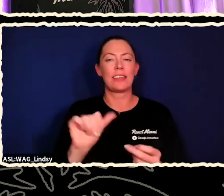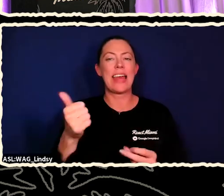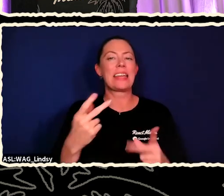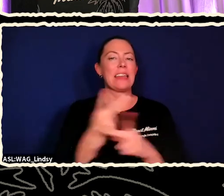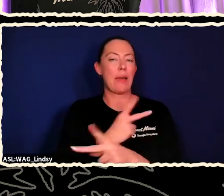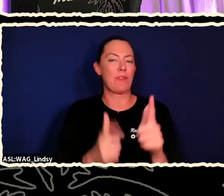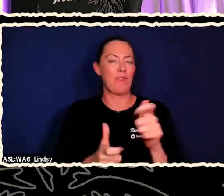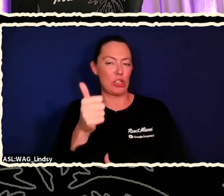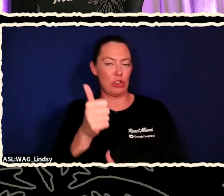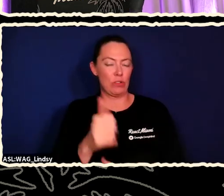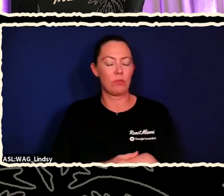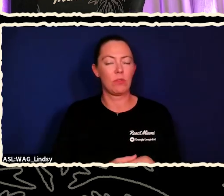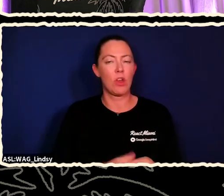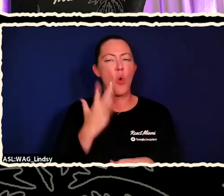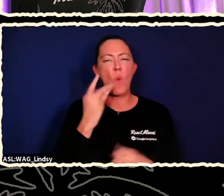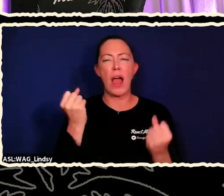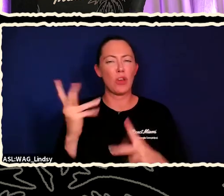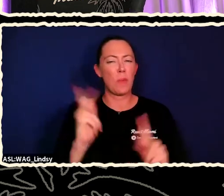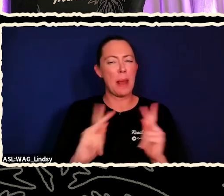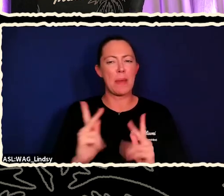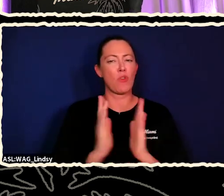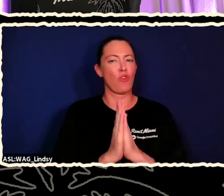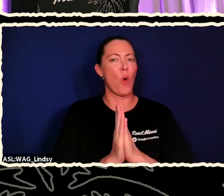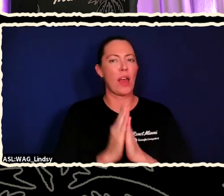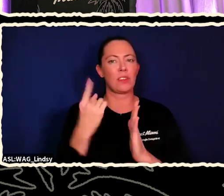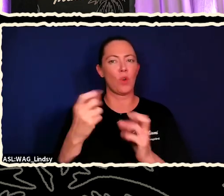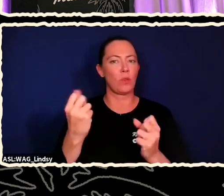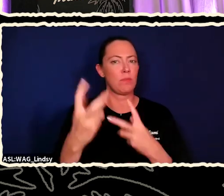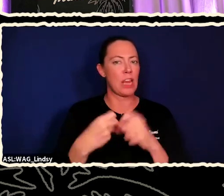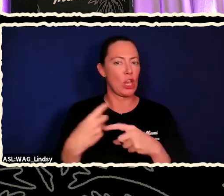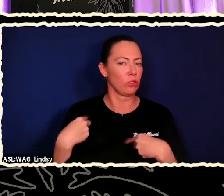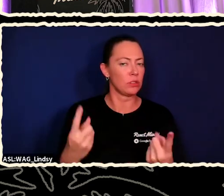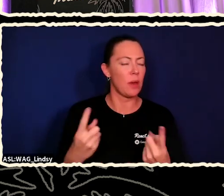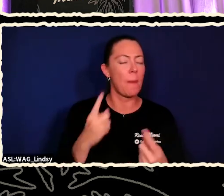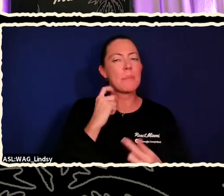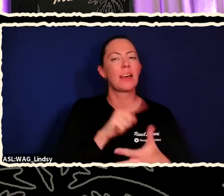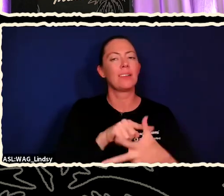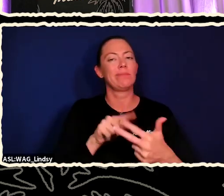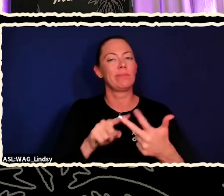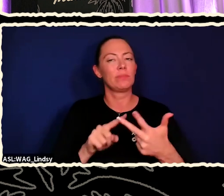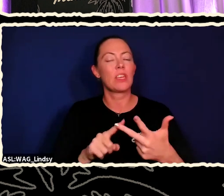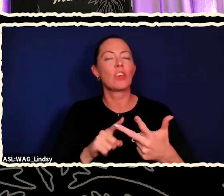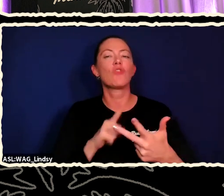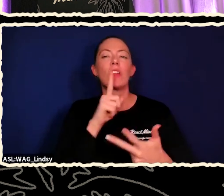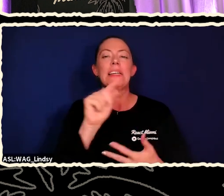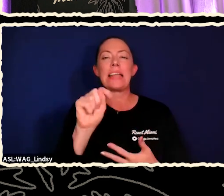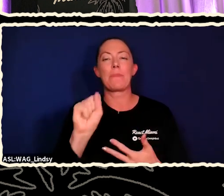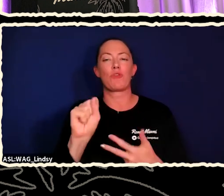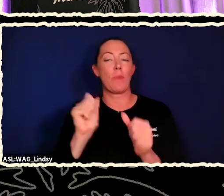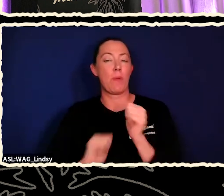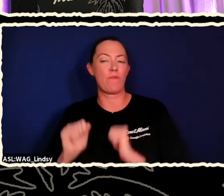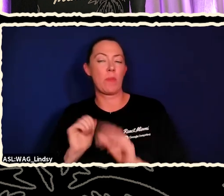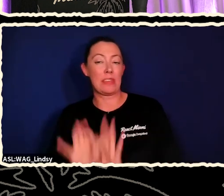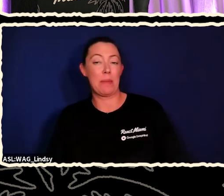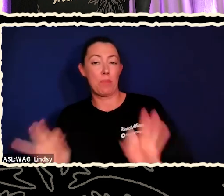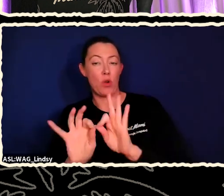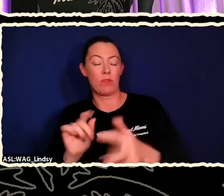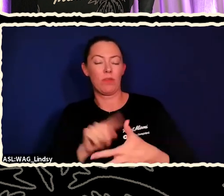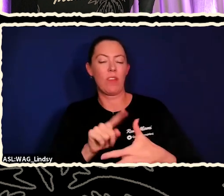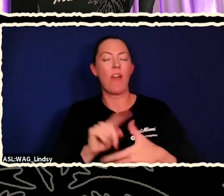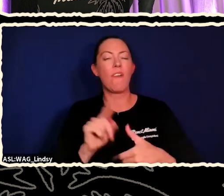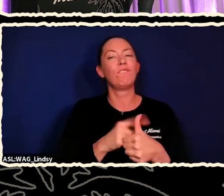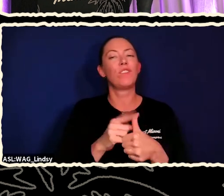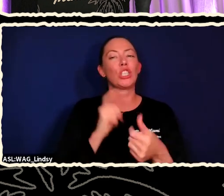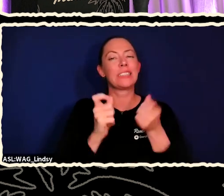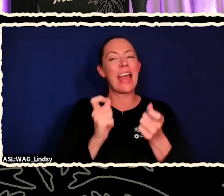why was this a top community request for so many years? Because there are three main areas where TypeScript performance really matters. The first is editor experience. We've